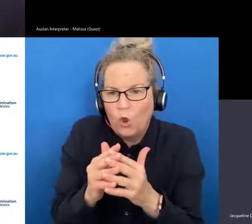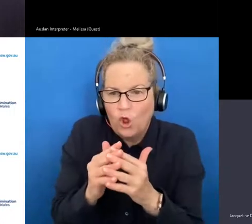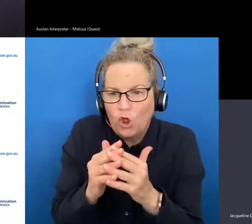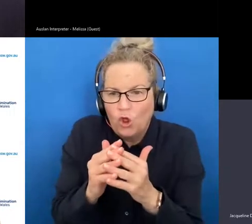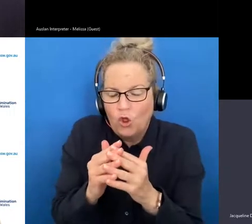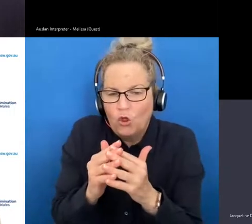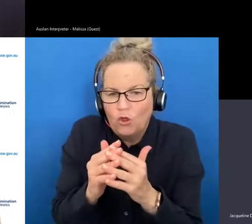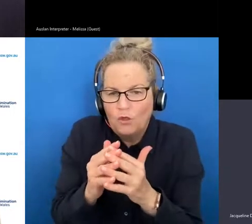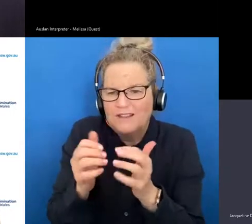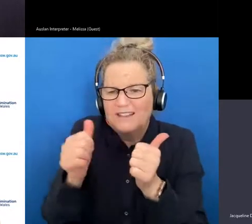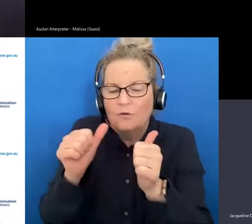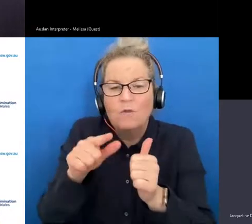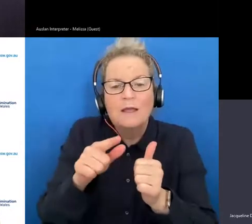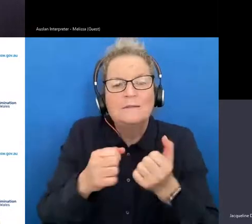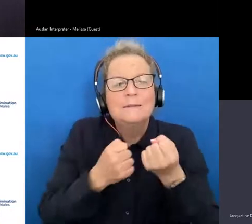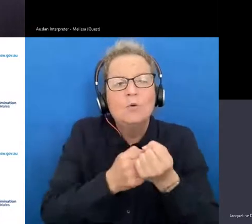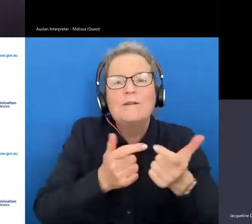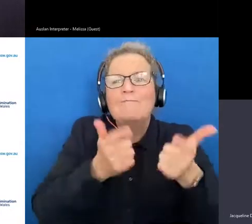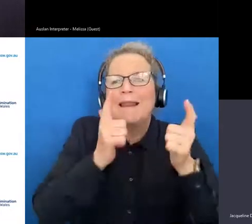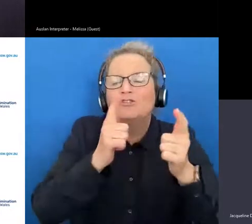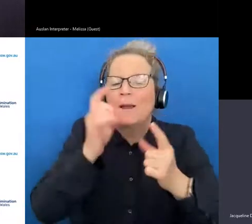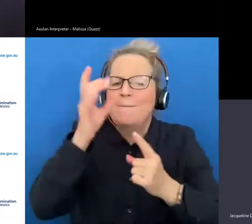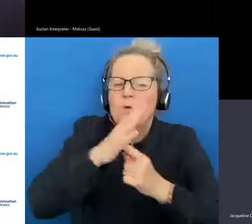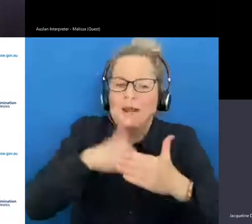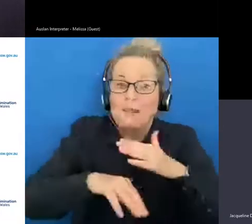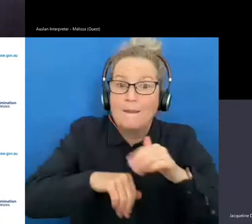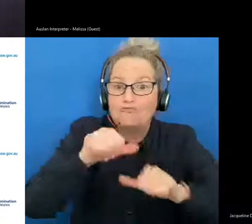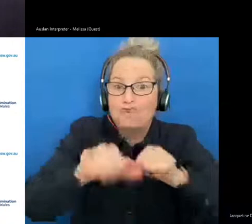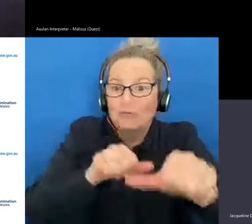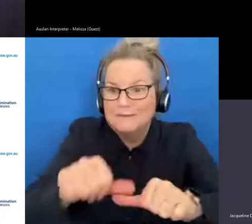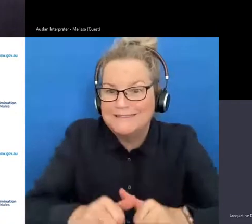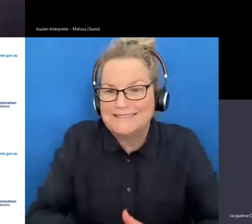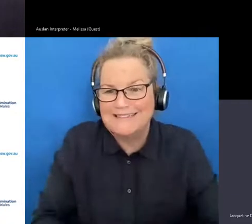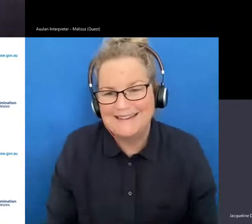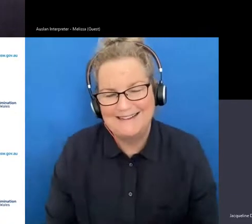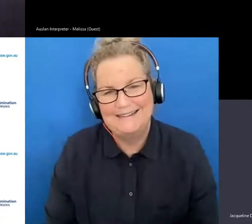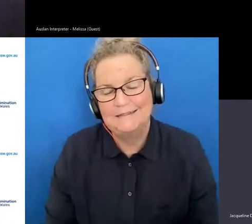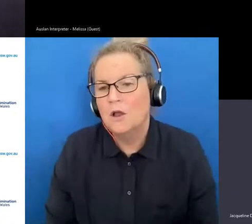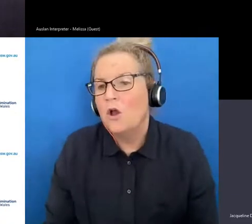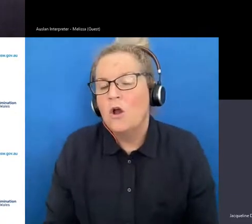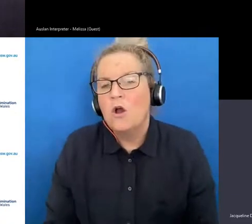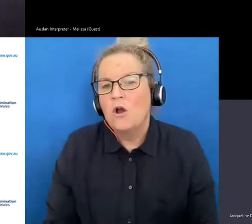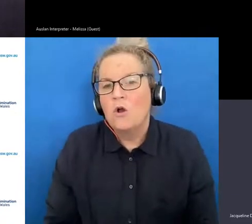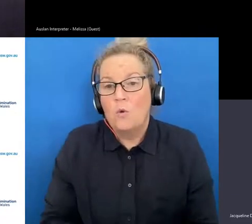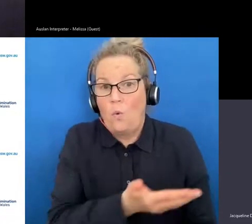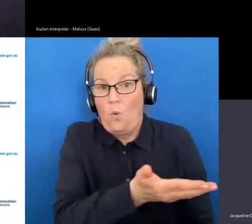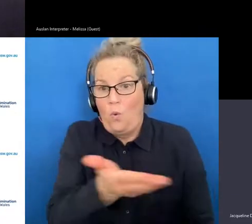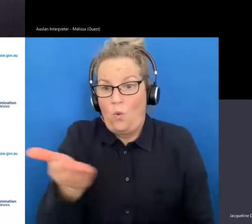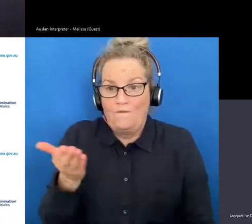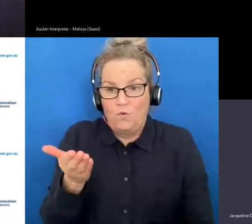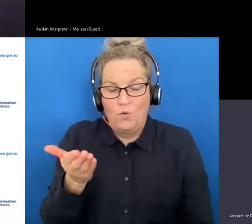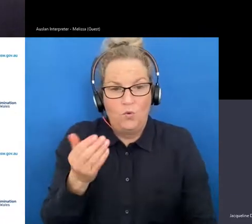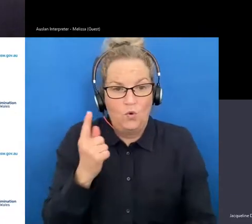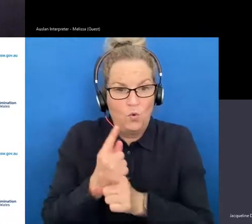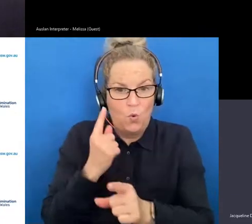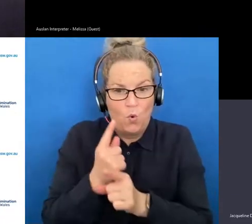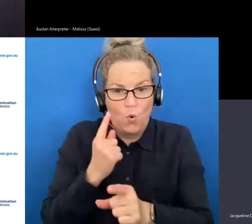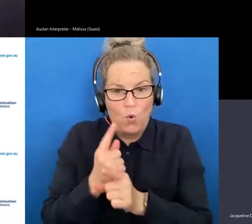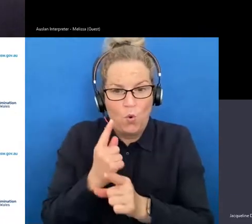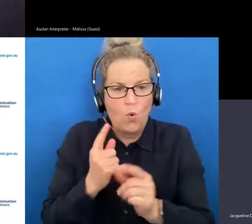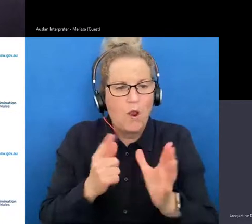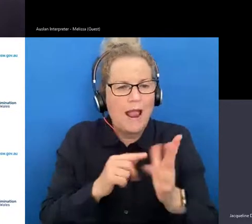manager is so essential in the process. You know, I think all of you spoke of, you know,